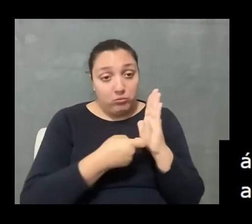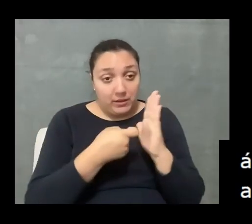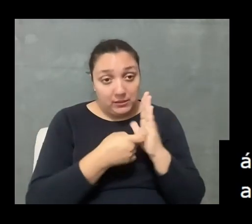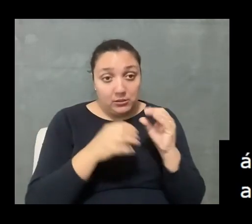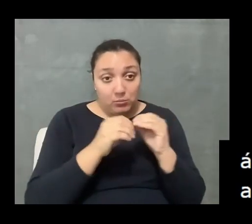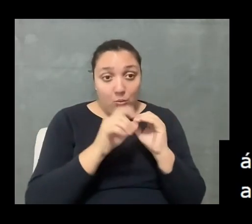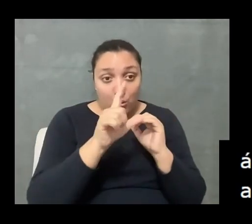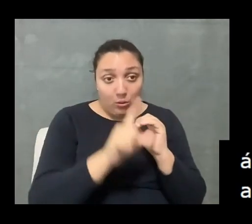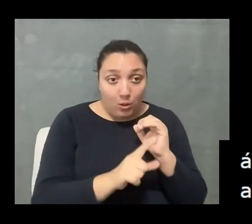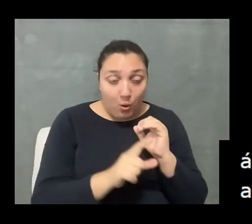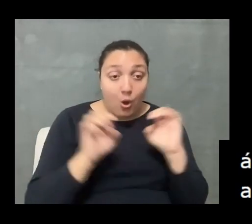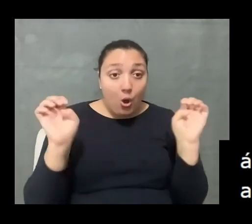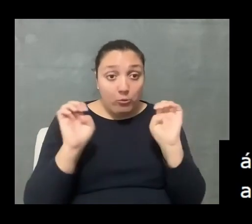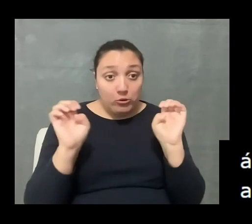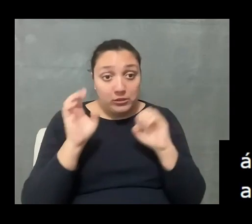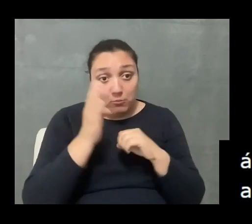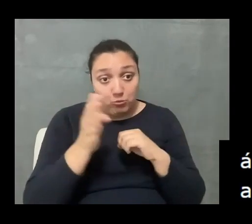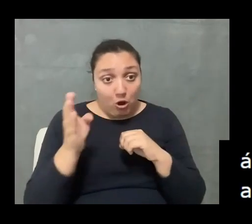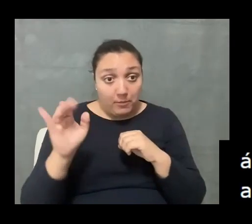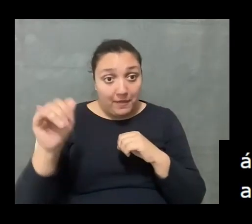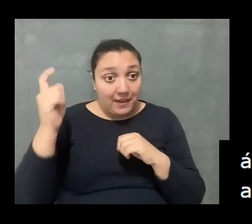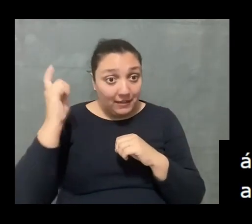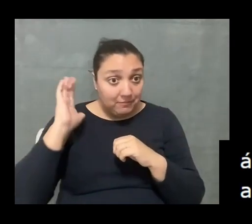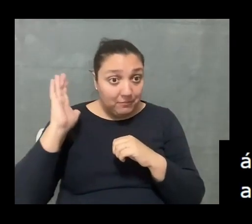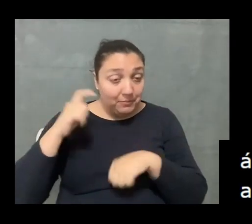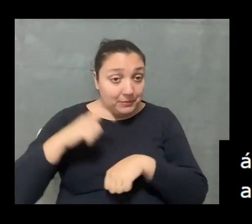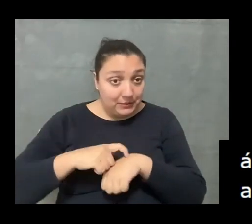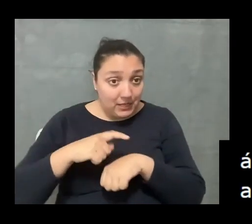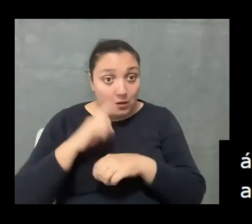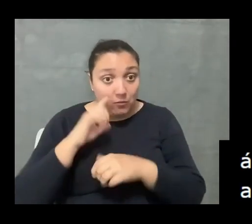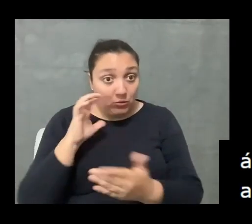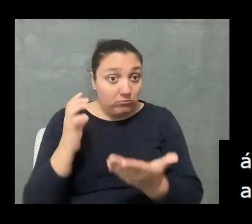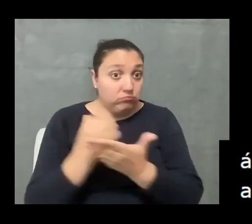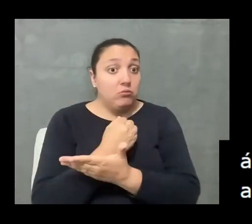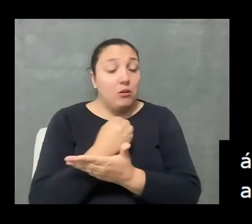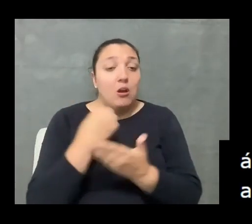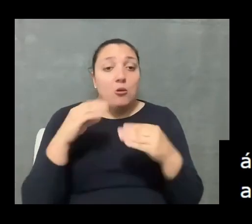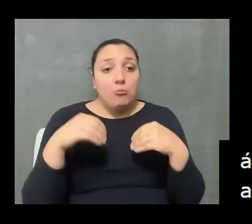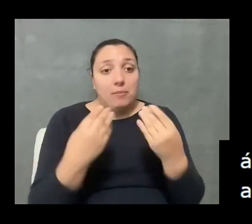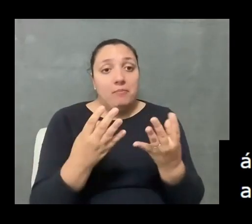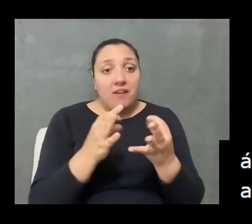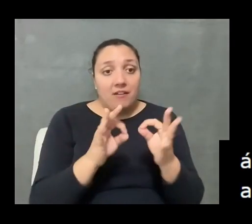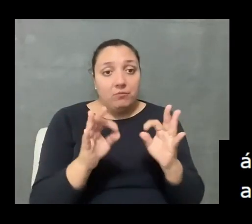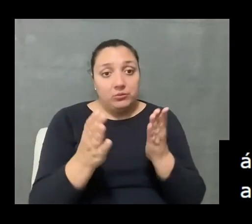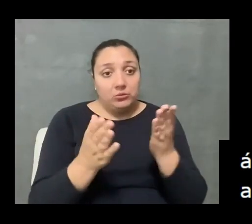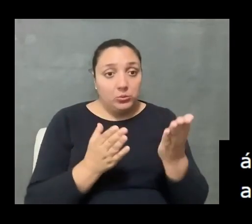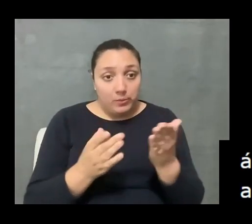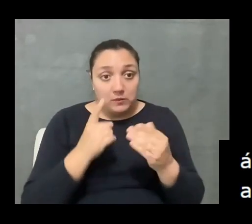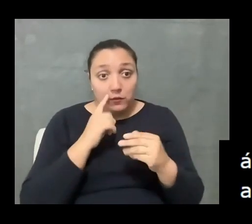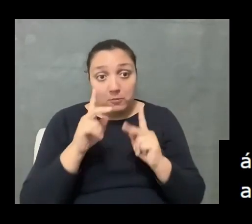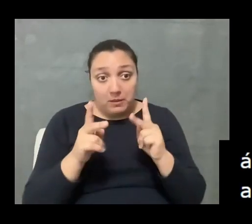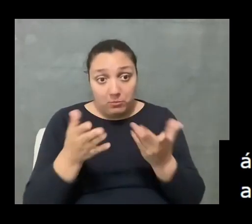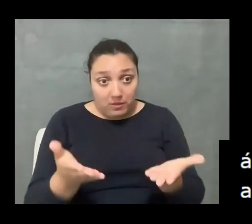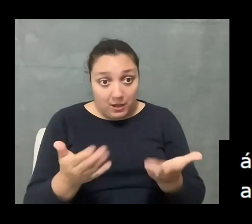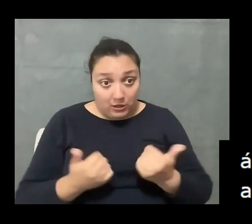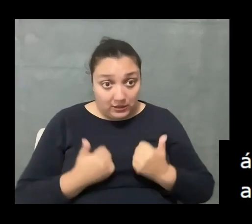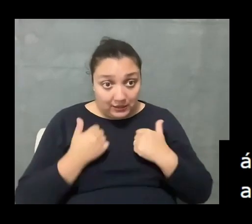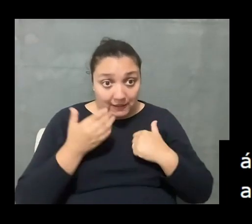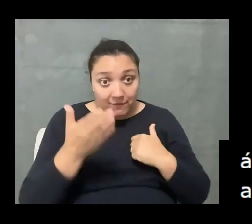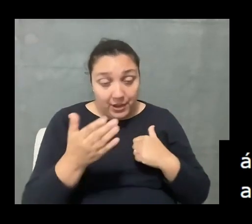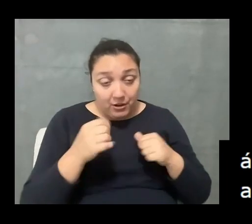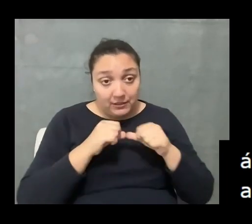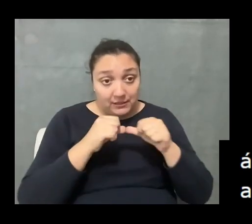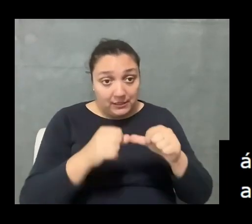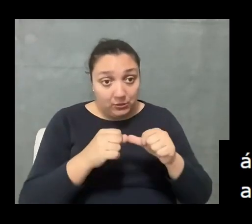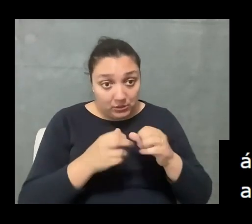broadband benefit at the time, we were able to utilize this and able to provide free service for the residents there and continue to build out on